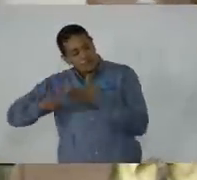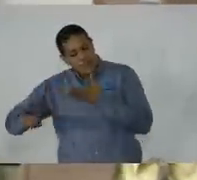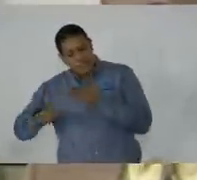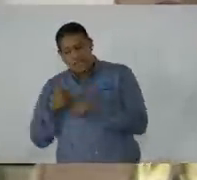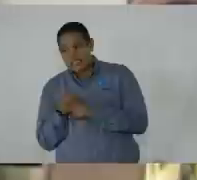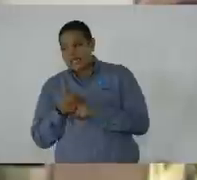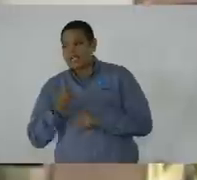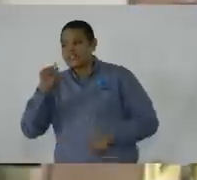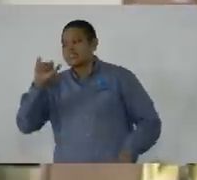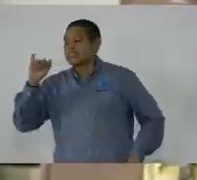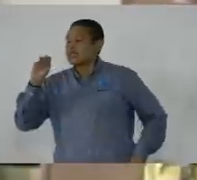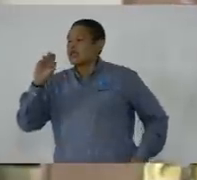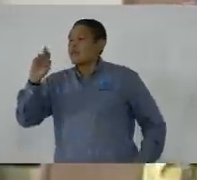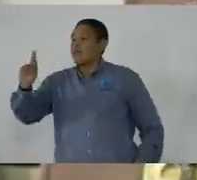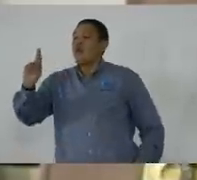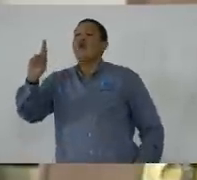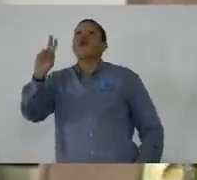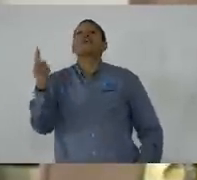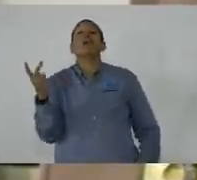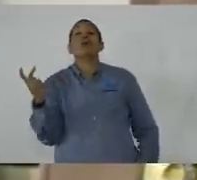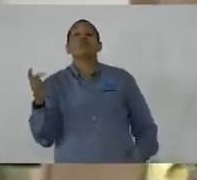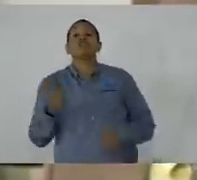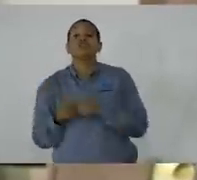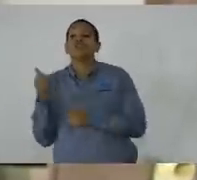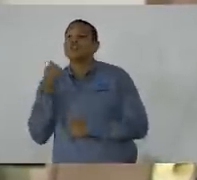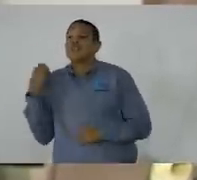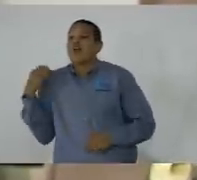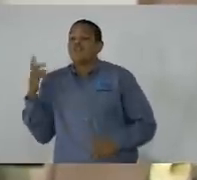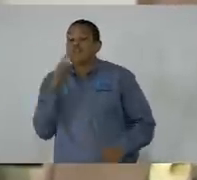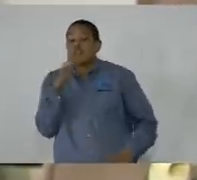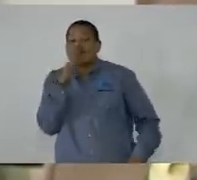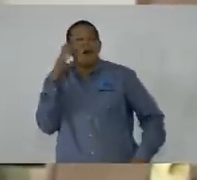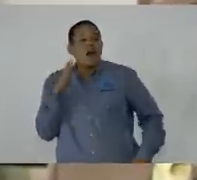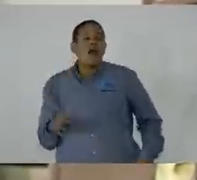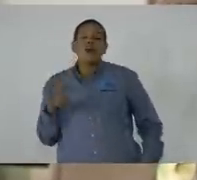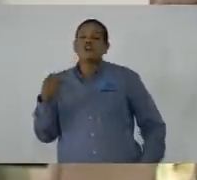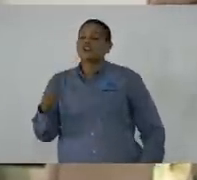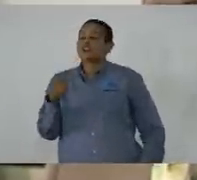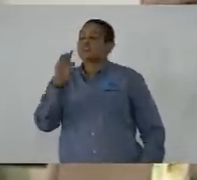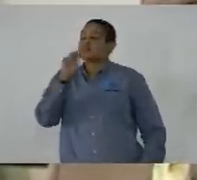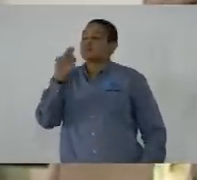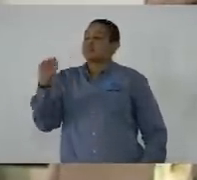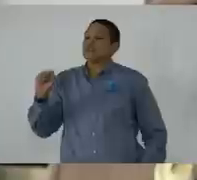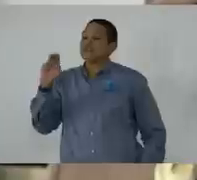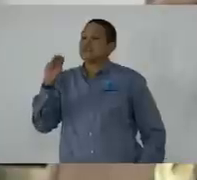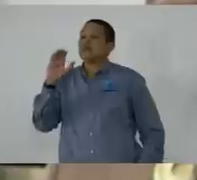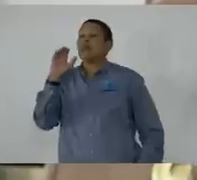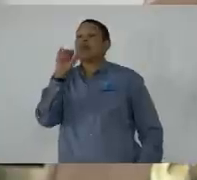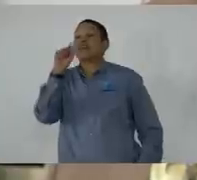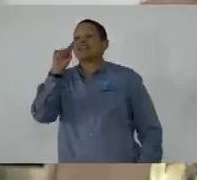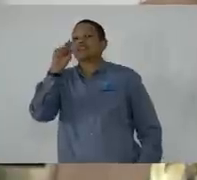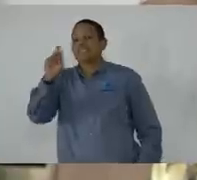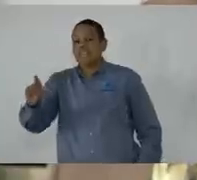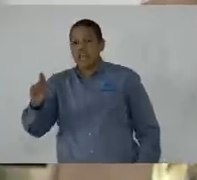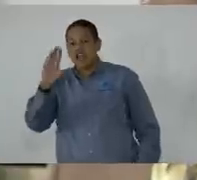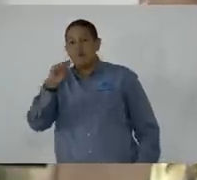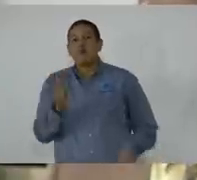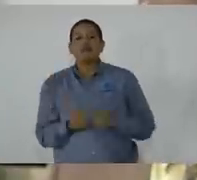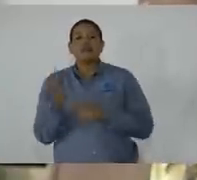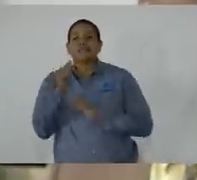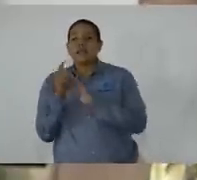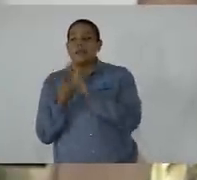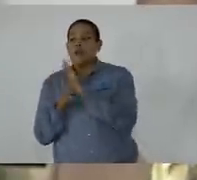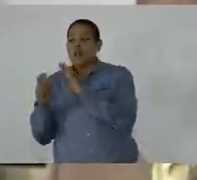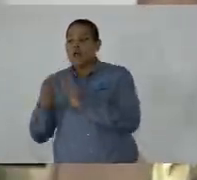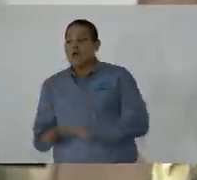Mr. Seymour, Deputy Chief Officer of Agriculture, Mrs. McAseer, and Senior Policy